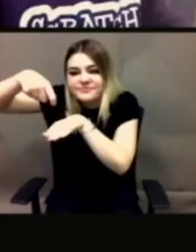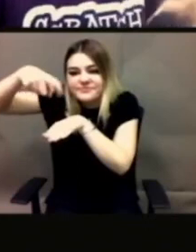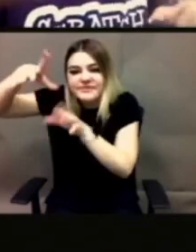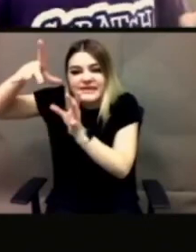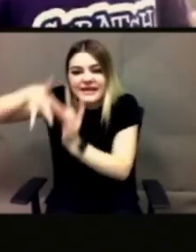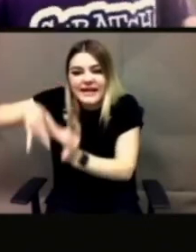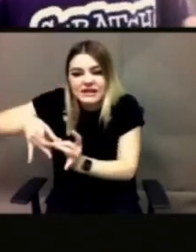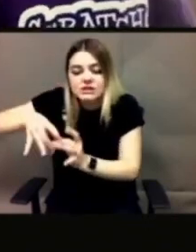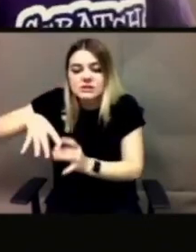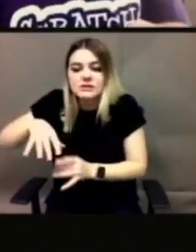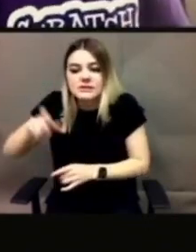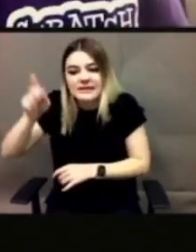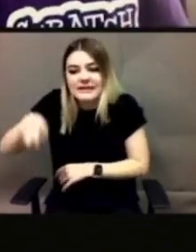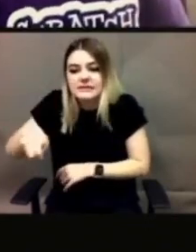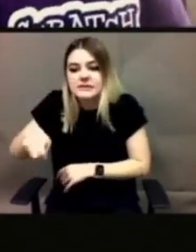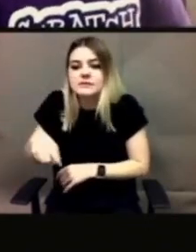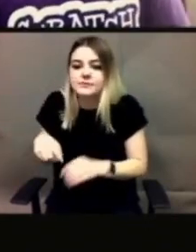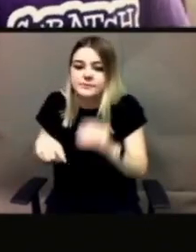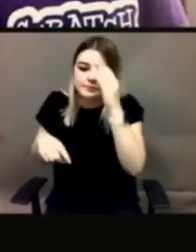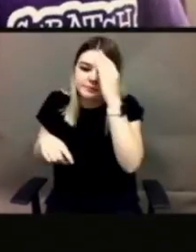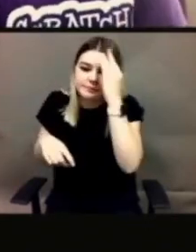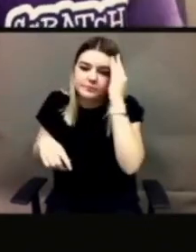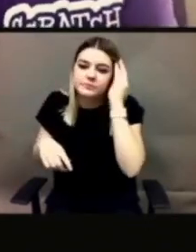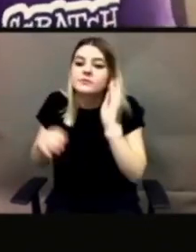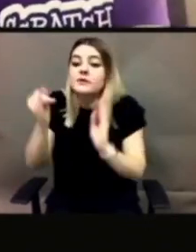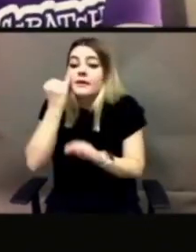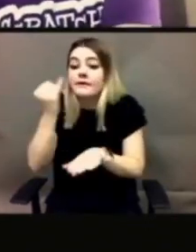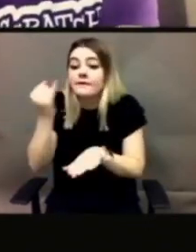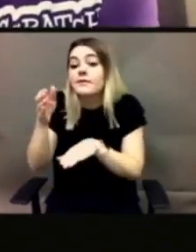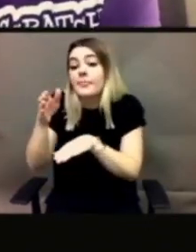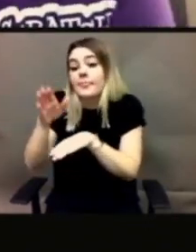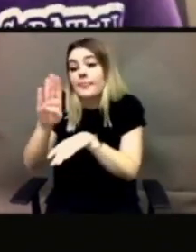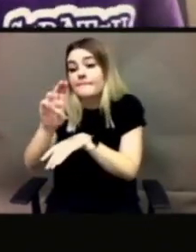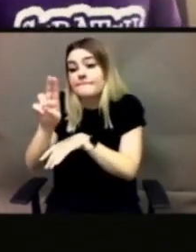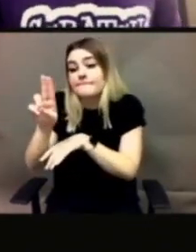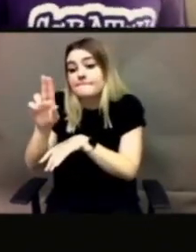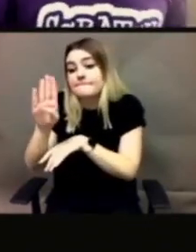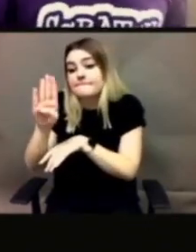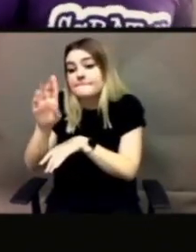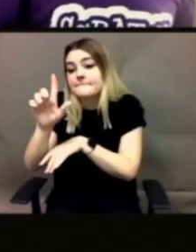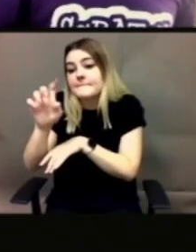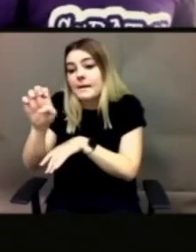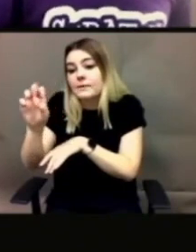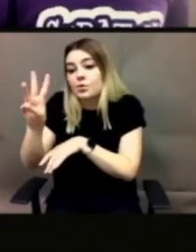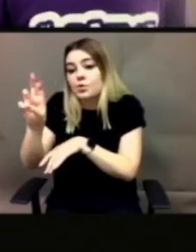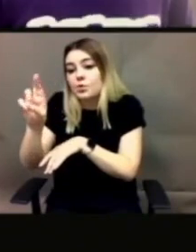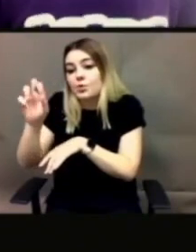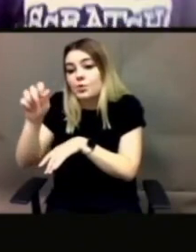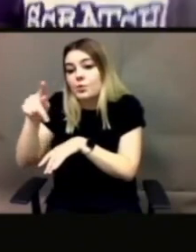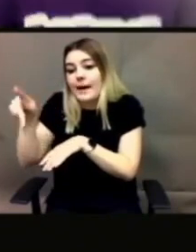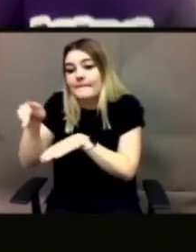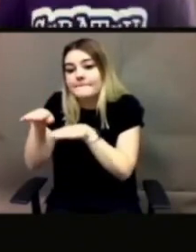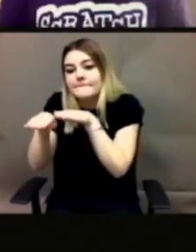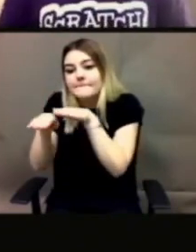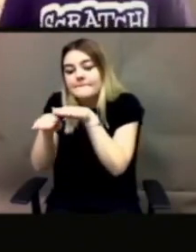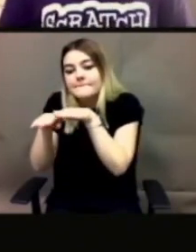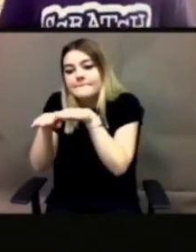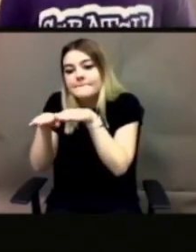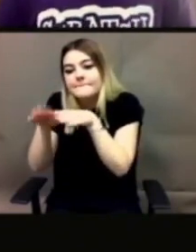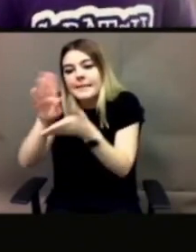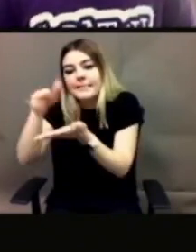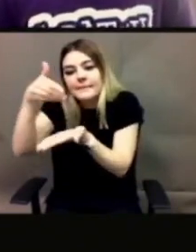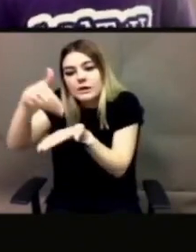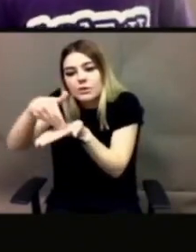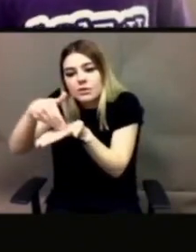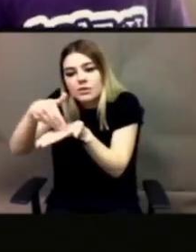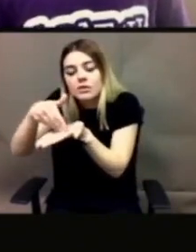connection's always made. So if I put the bubble wrap between, now, just like Eric's fox was jumping, I can use my